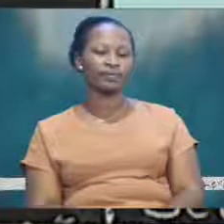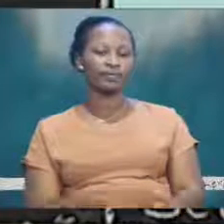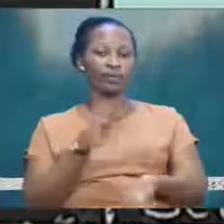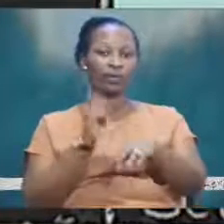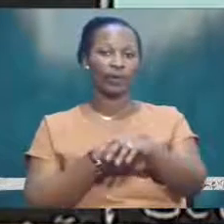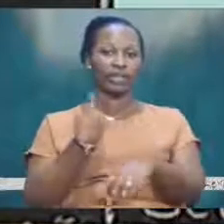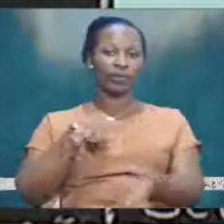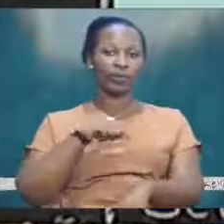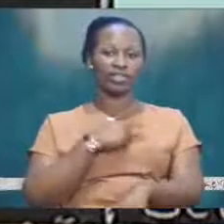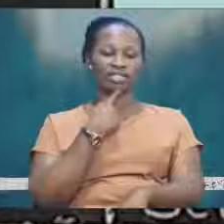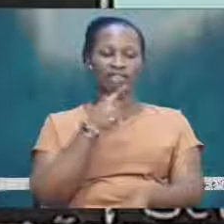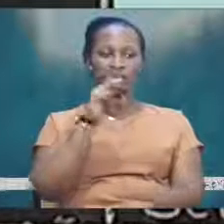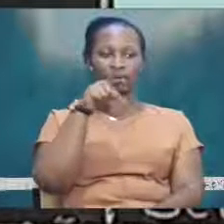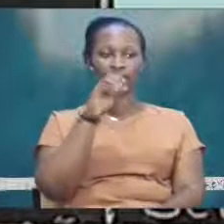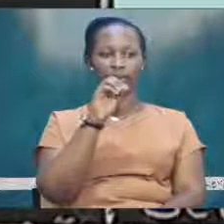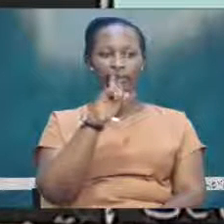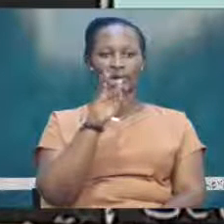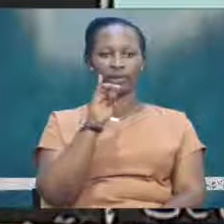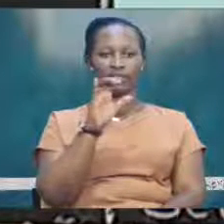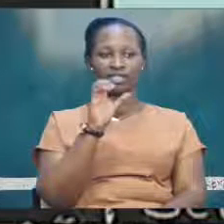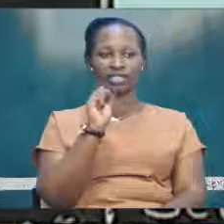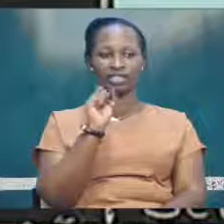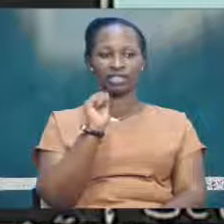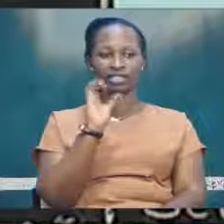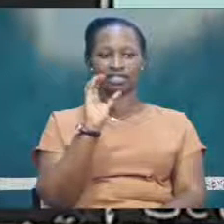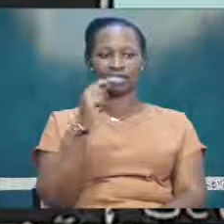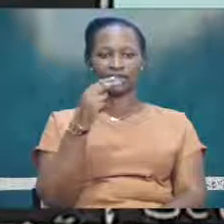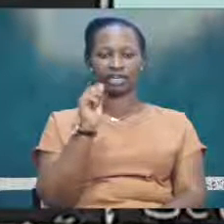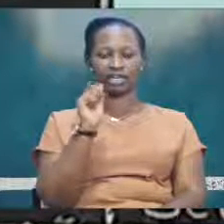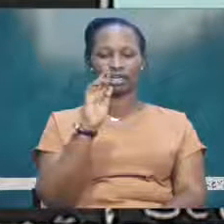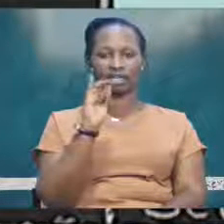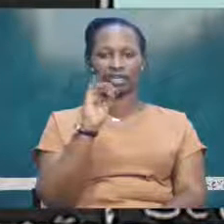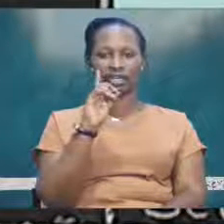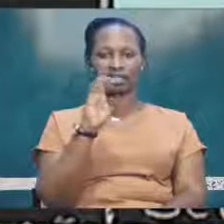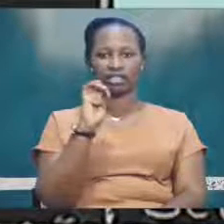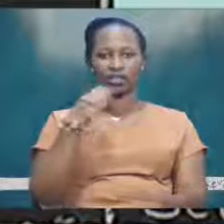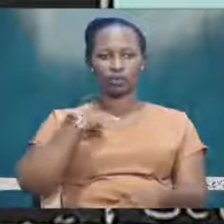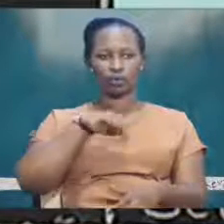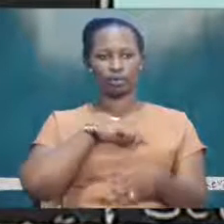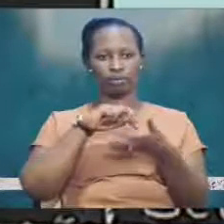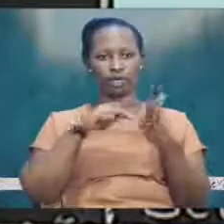When we say polysaccharide, we mean